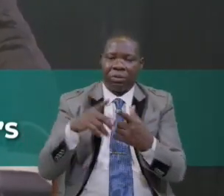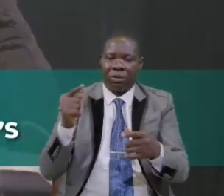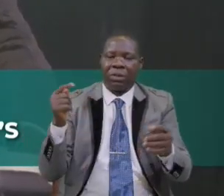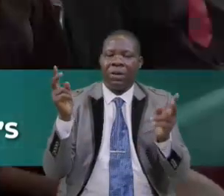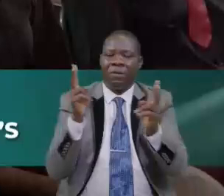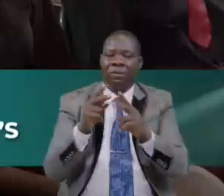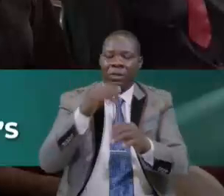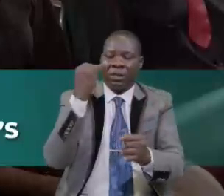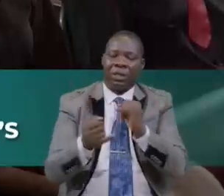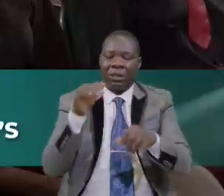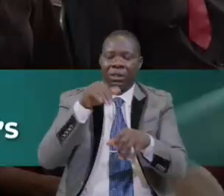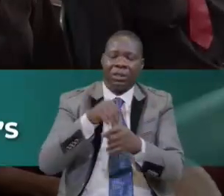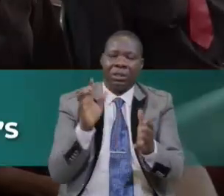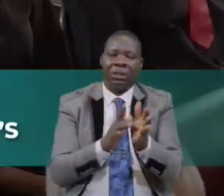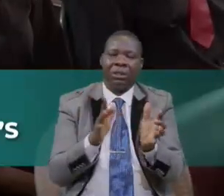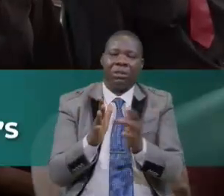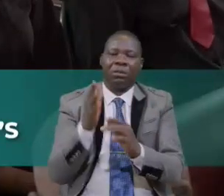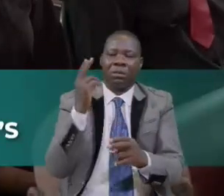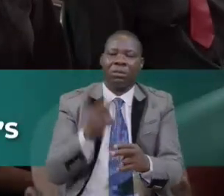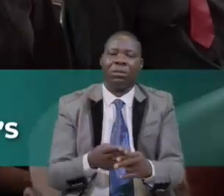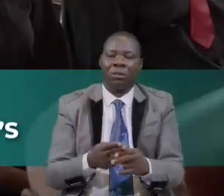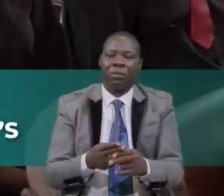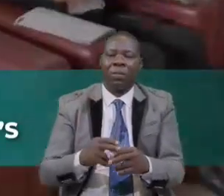name. Amen. Another amen. Amen.